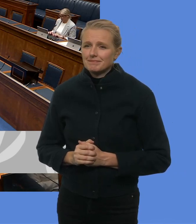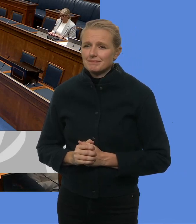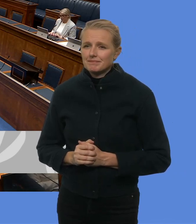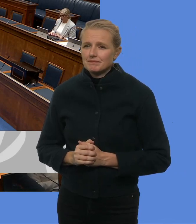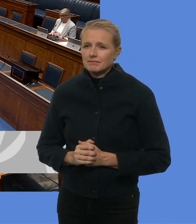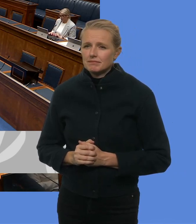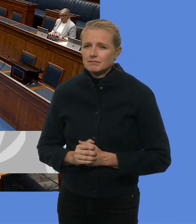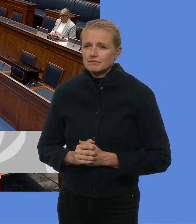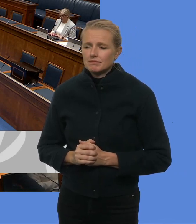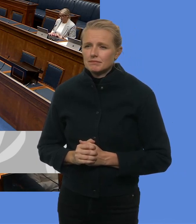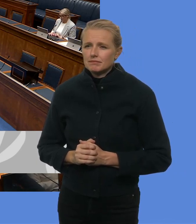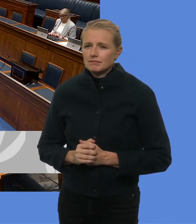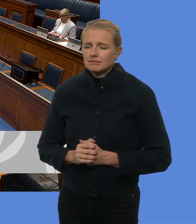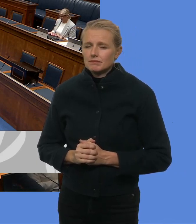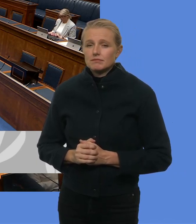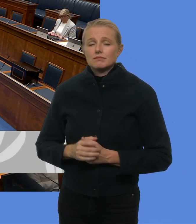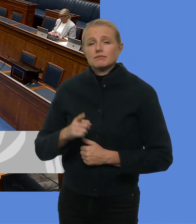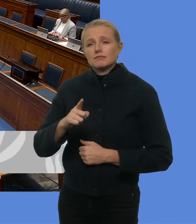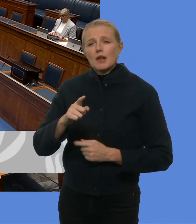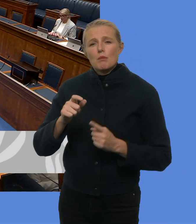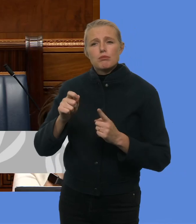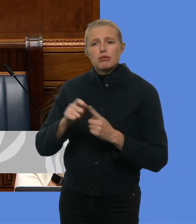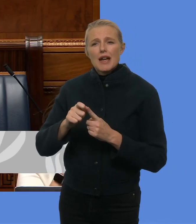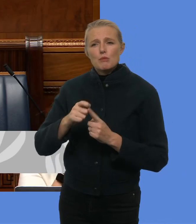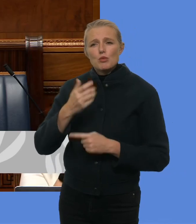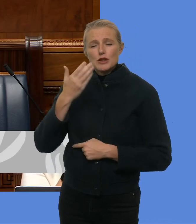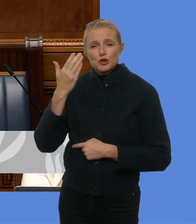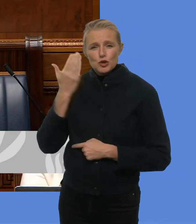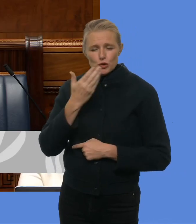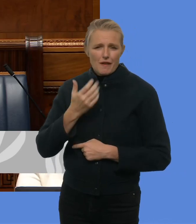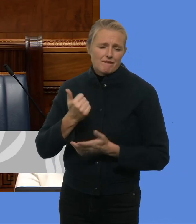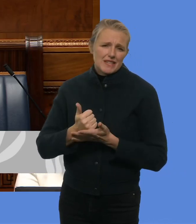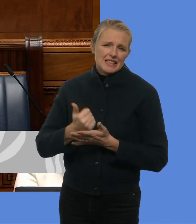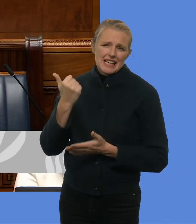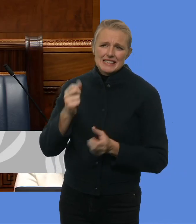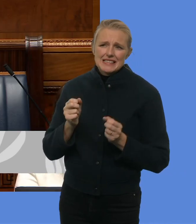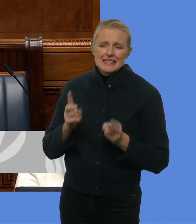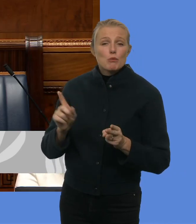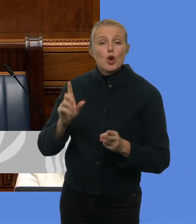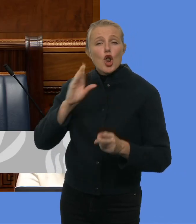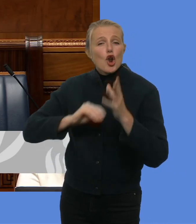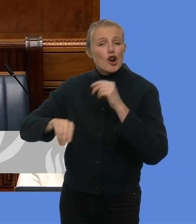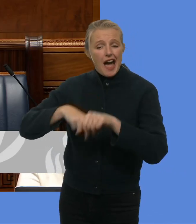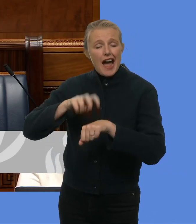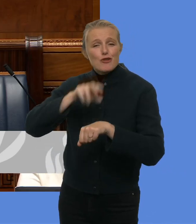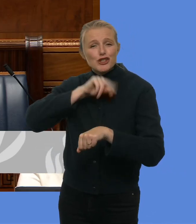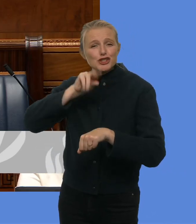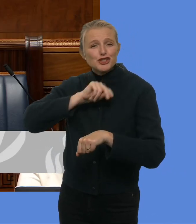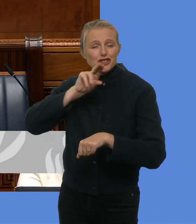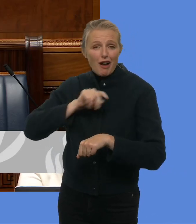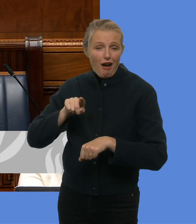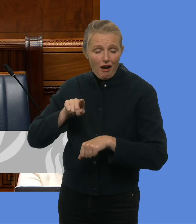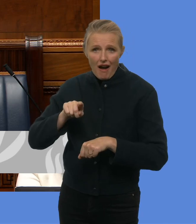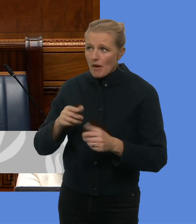The Scots Bragda scheme in our local primary schools is a fantastic opportunity for our children to learn Irish at the earliest possible stage, and with a growing